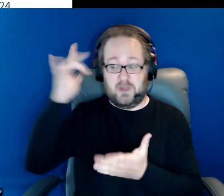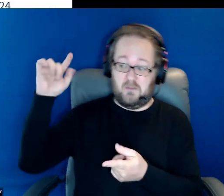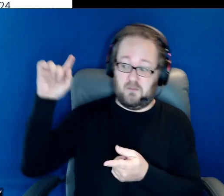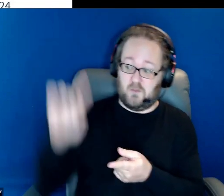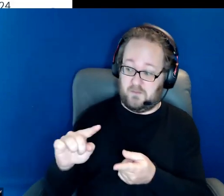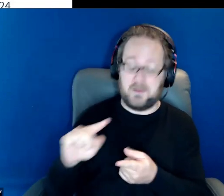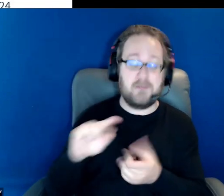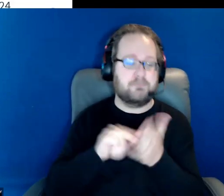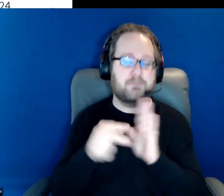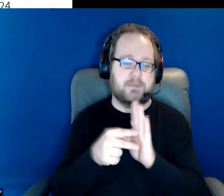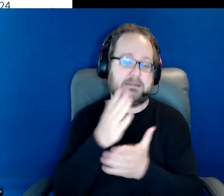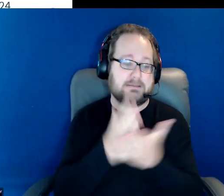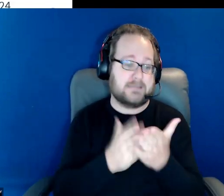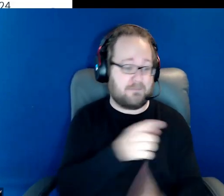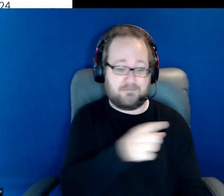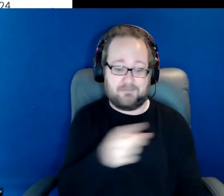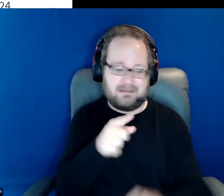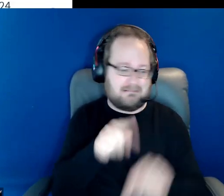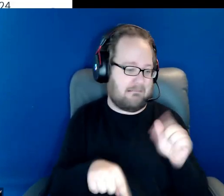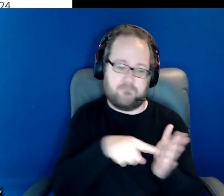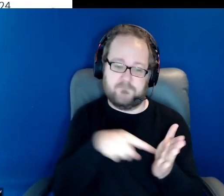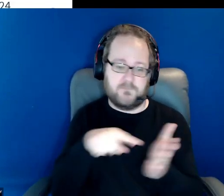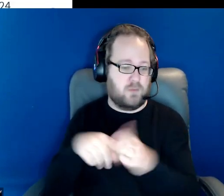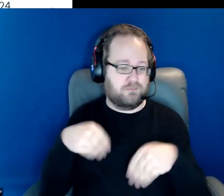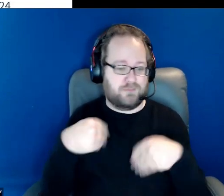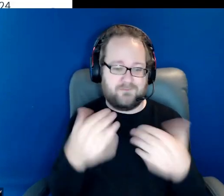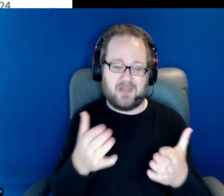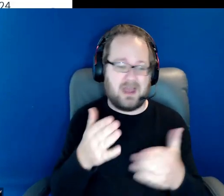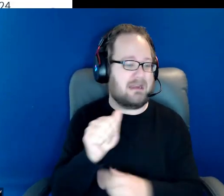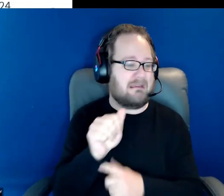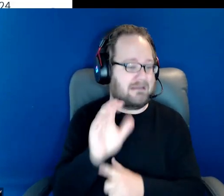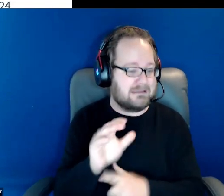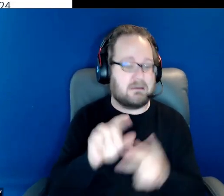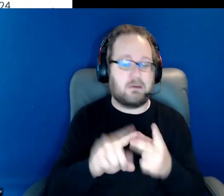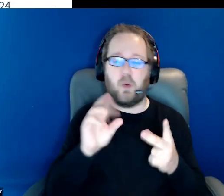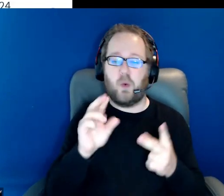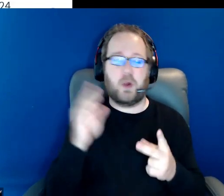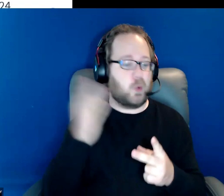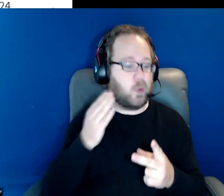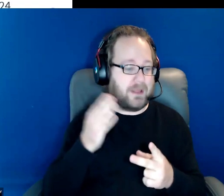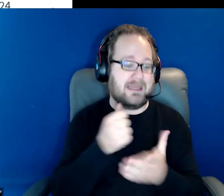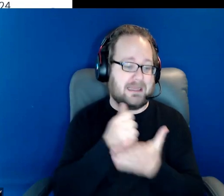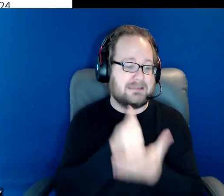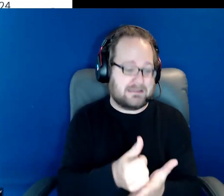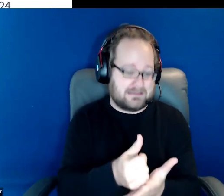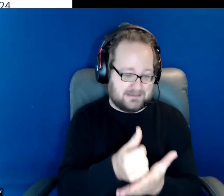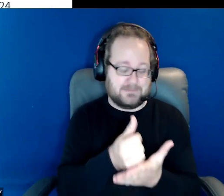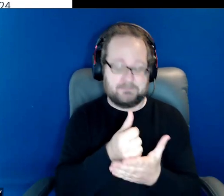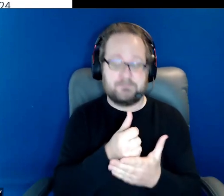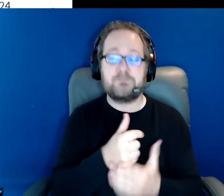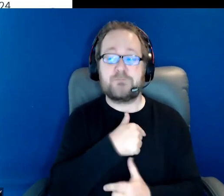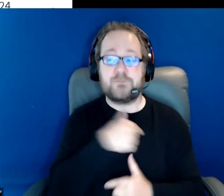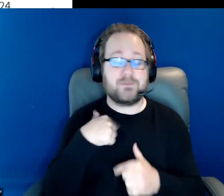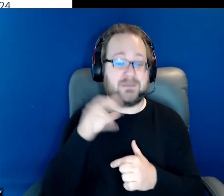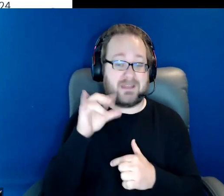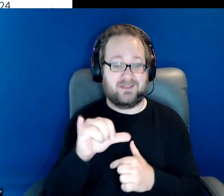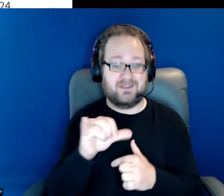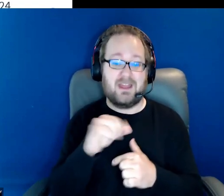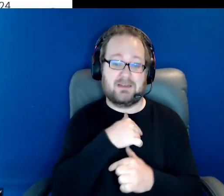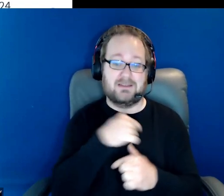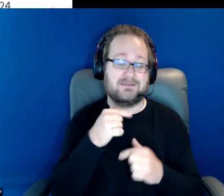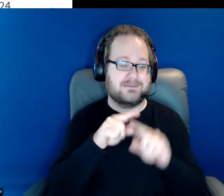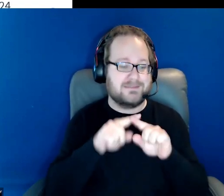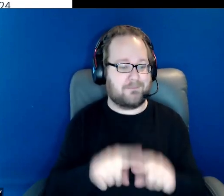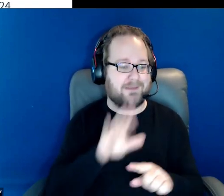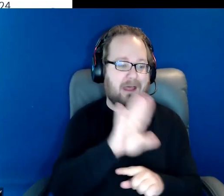to provide cooling assistance. As I mentioned earlier, LIHEAP is a block grant, so it is based on the grant recipient's discretion on